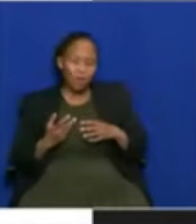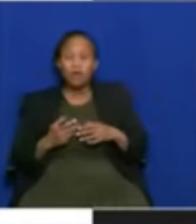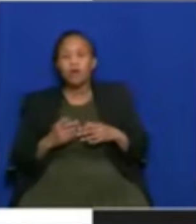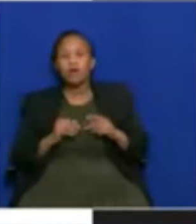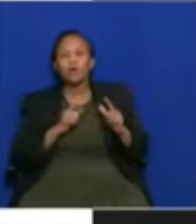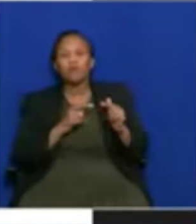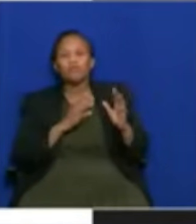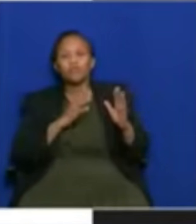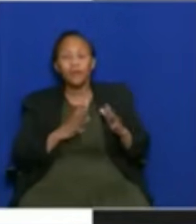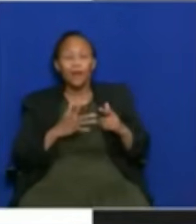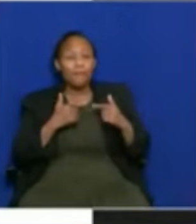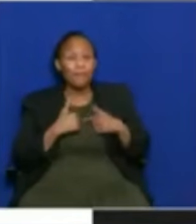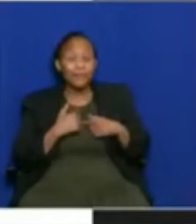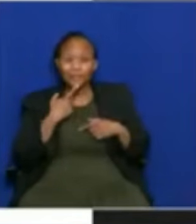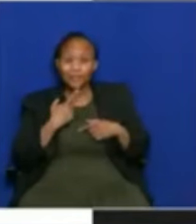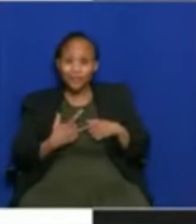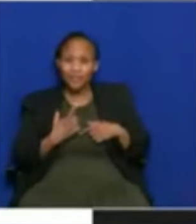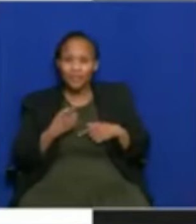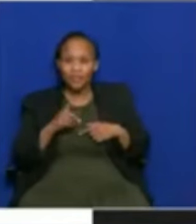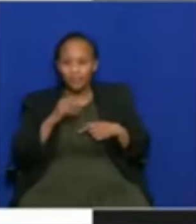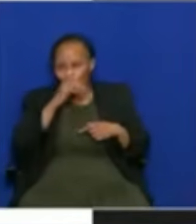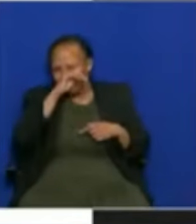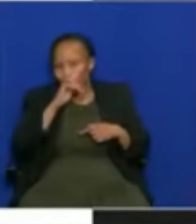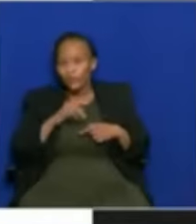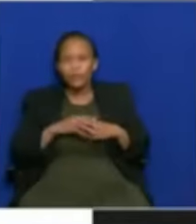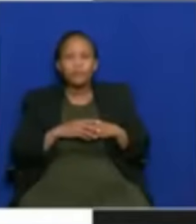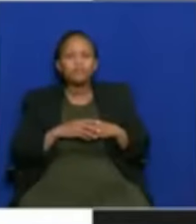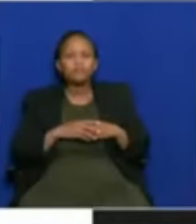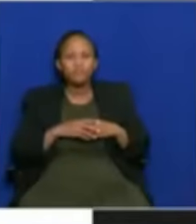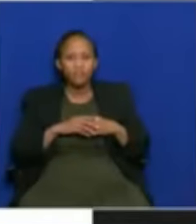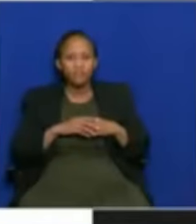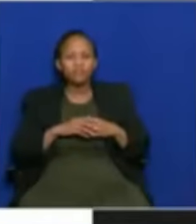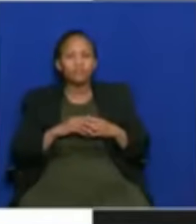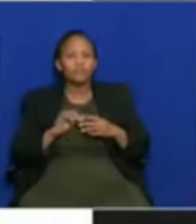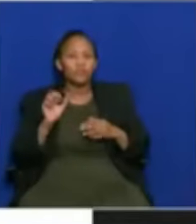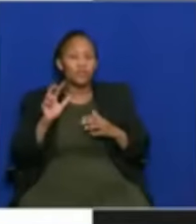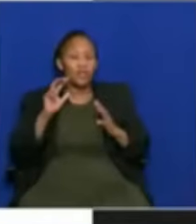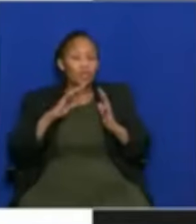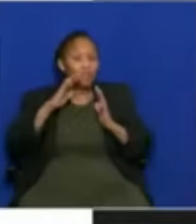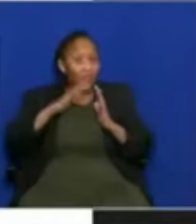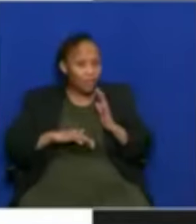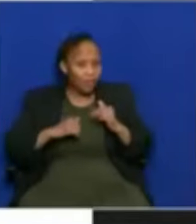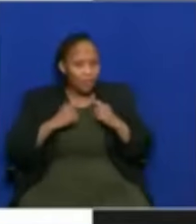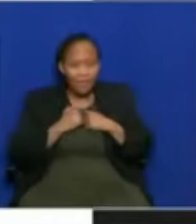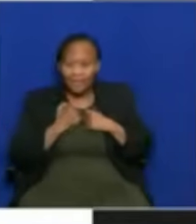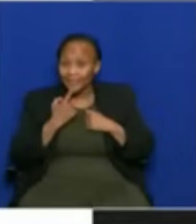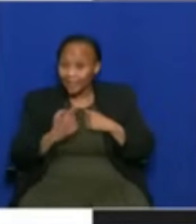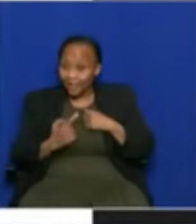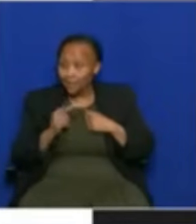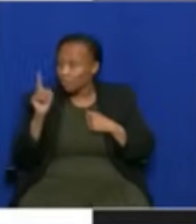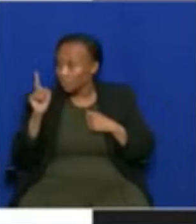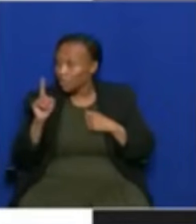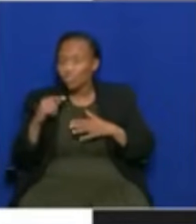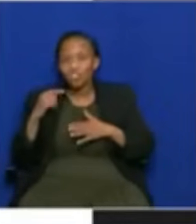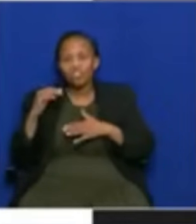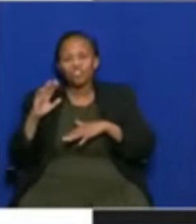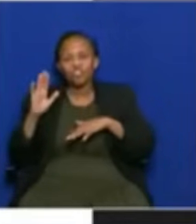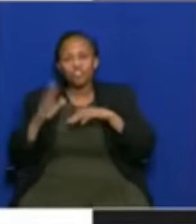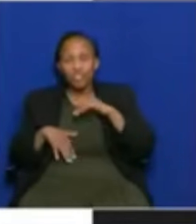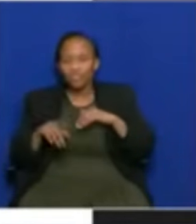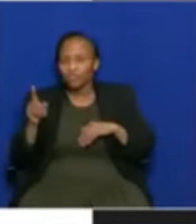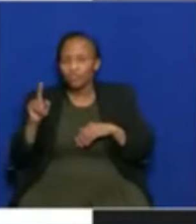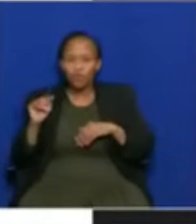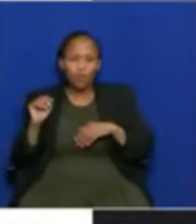affidavit does not say that Mukwele must be charged for corruption because she colluded with Ngube. This affidavit is